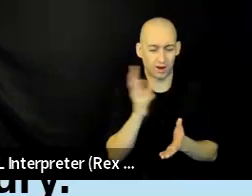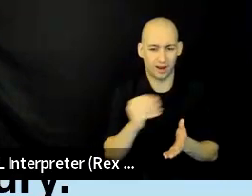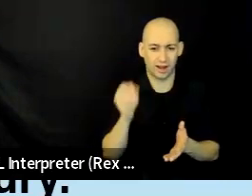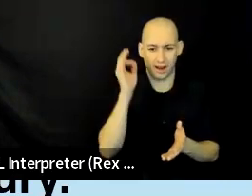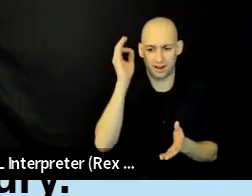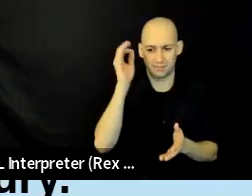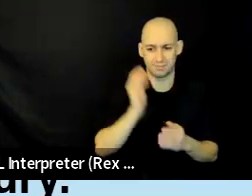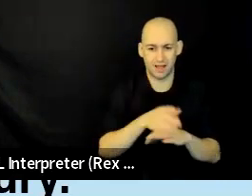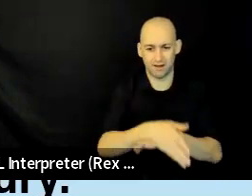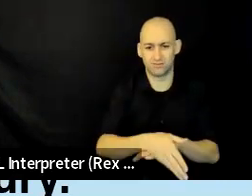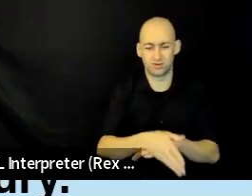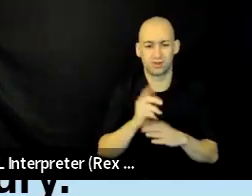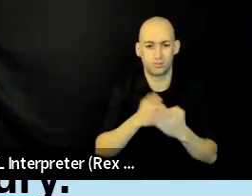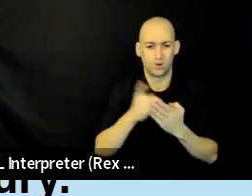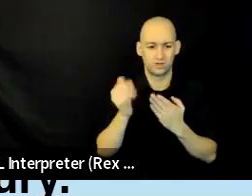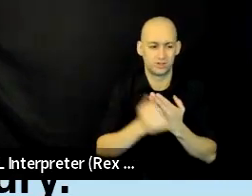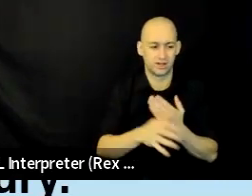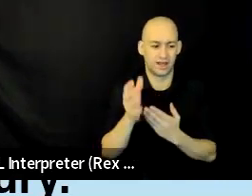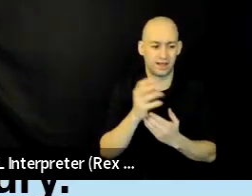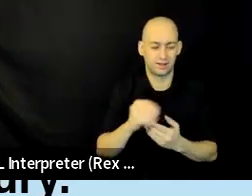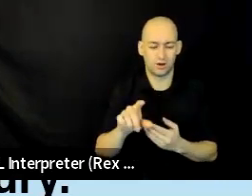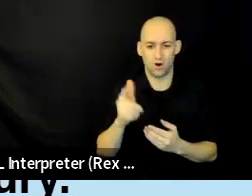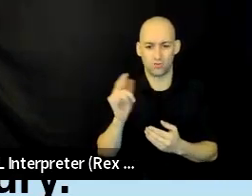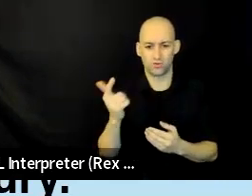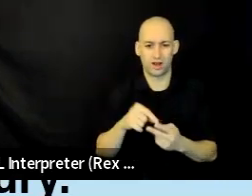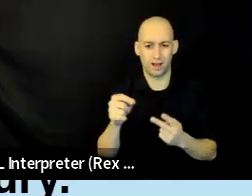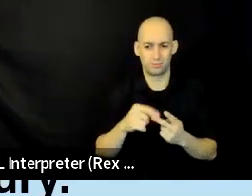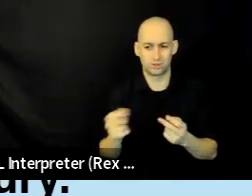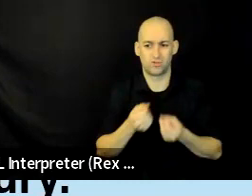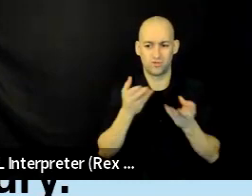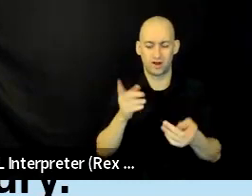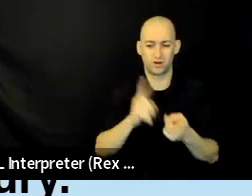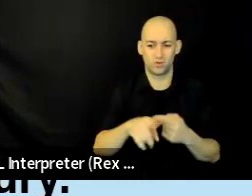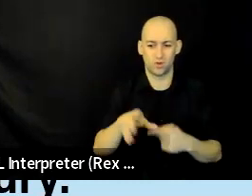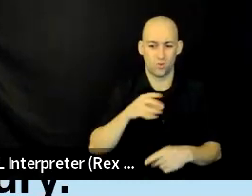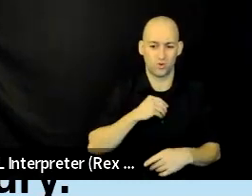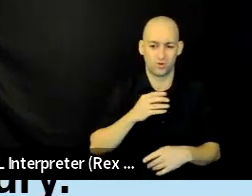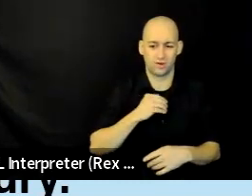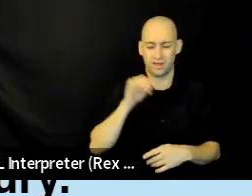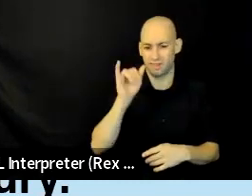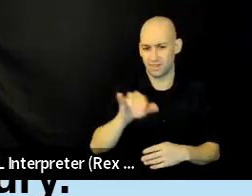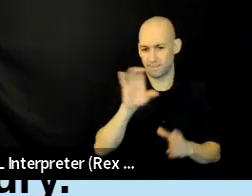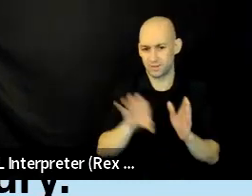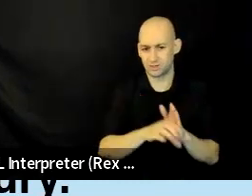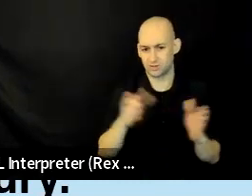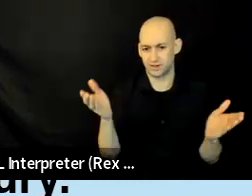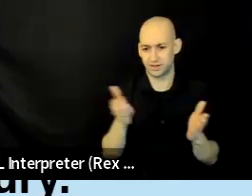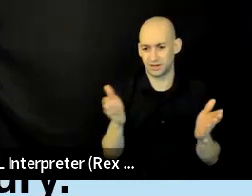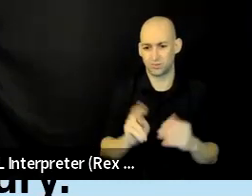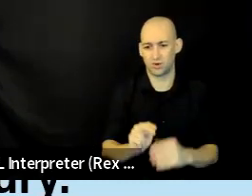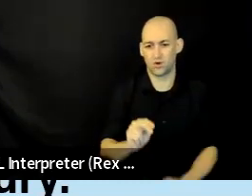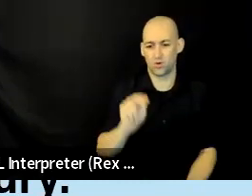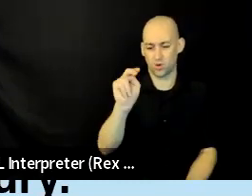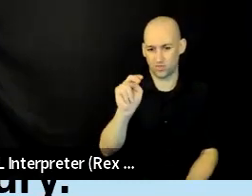the department's alternate option that was provided to the owner. The picture here with north arrow